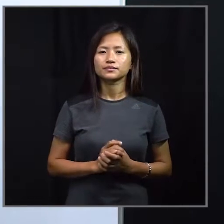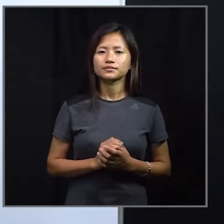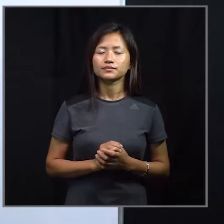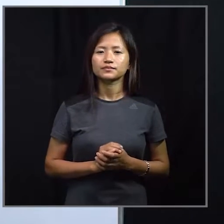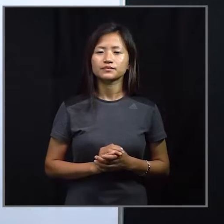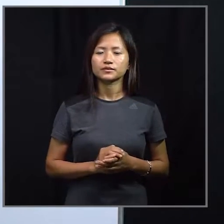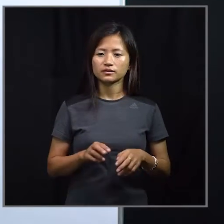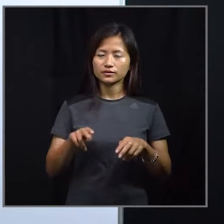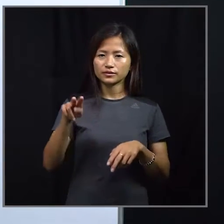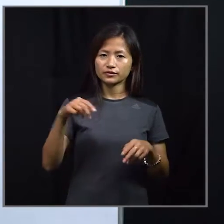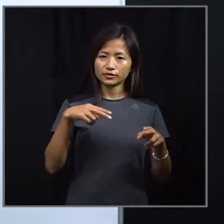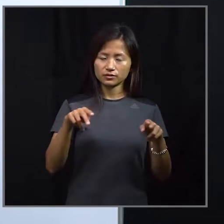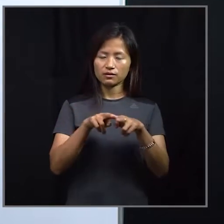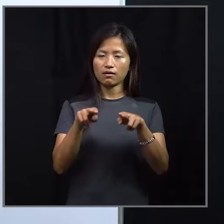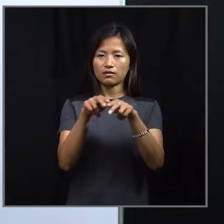It refers to,